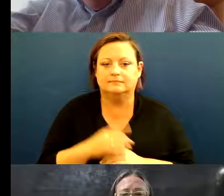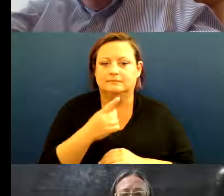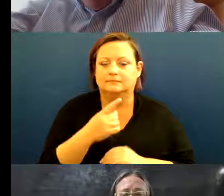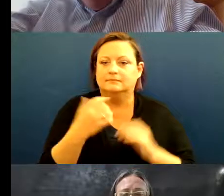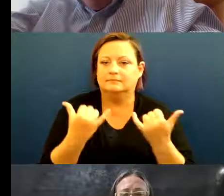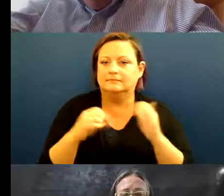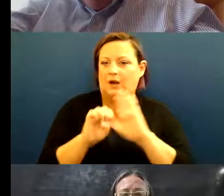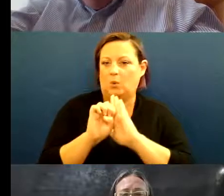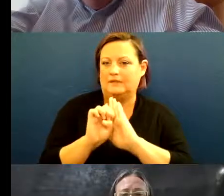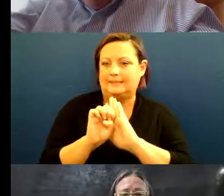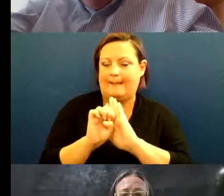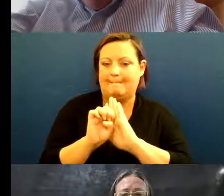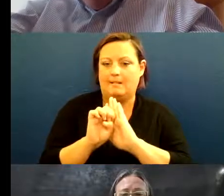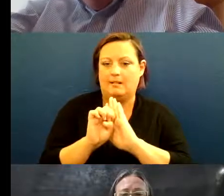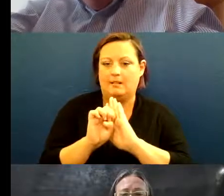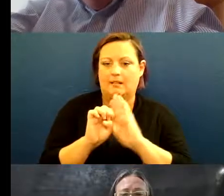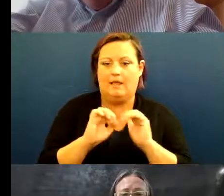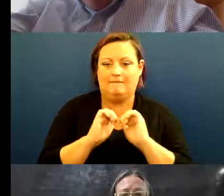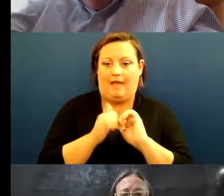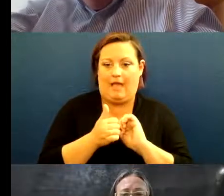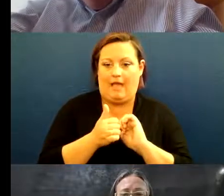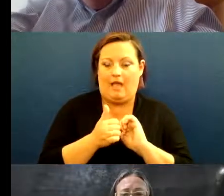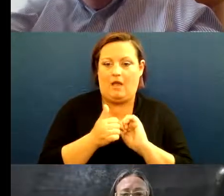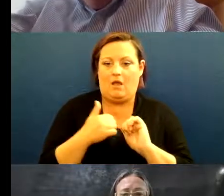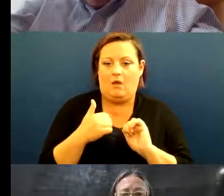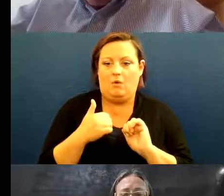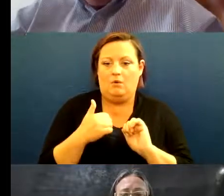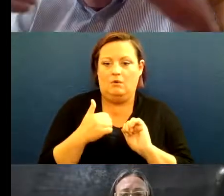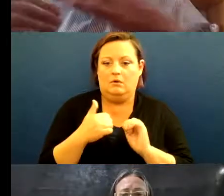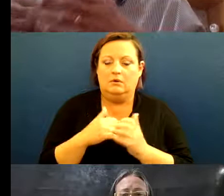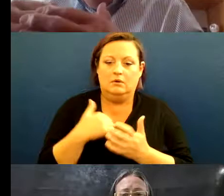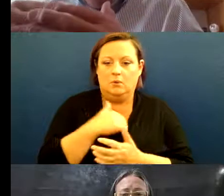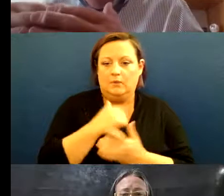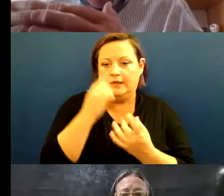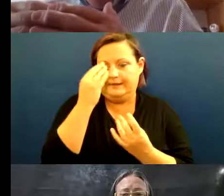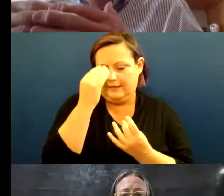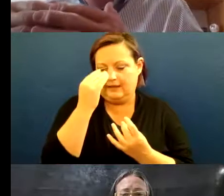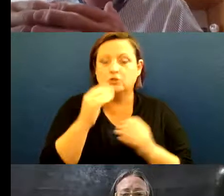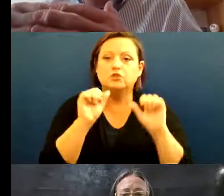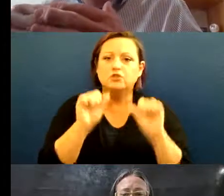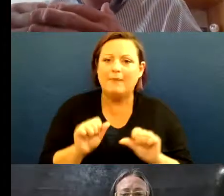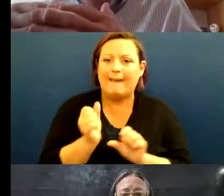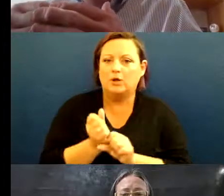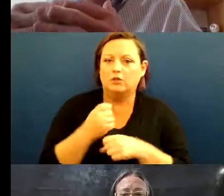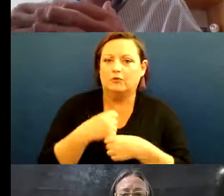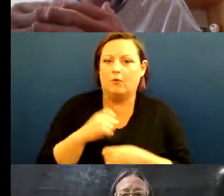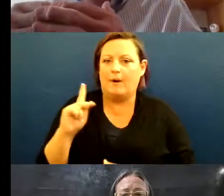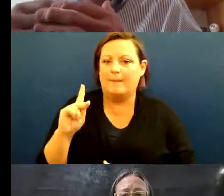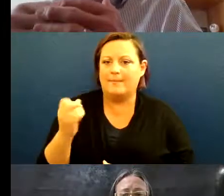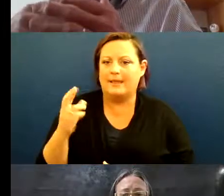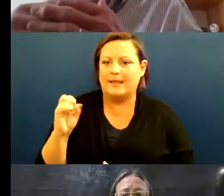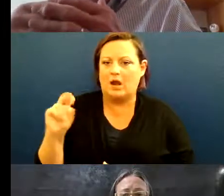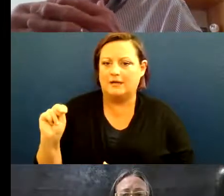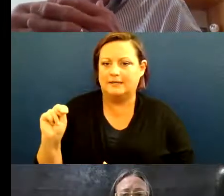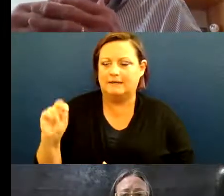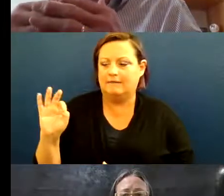of how we think in order to form a keratin filament, you need